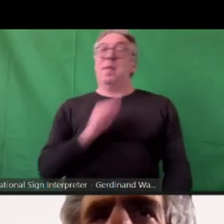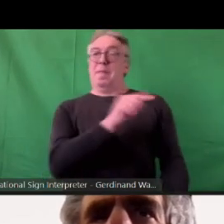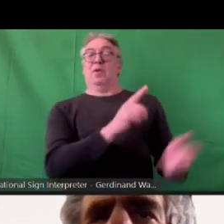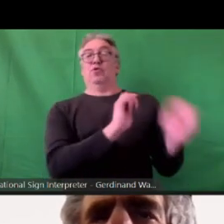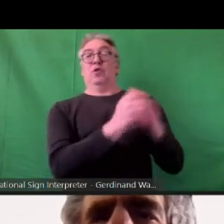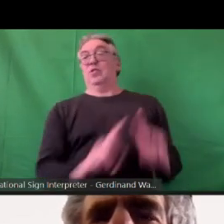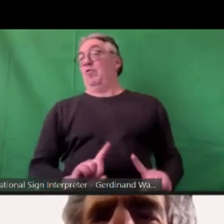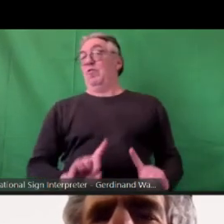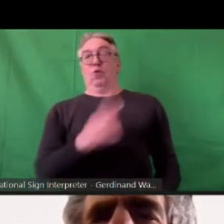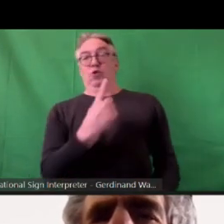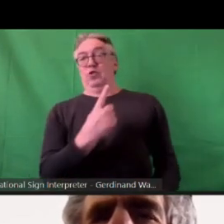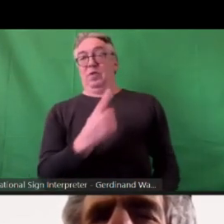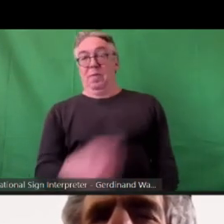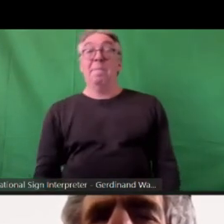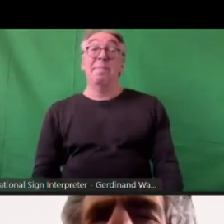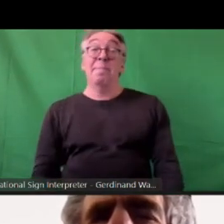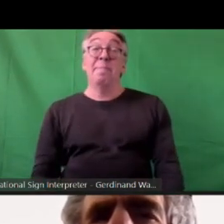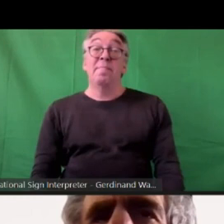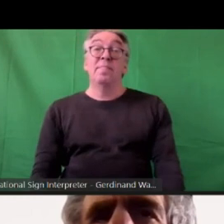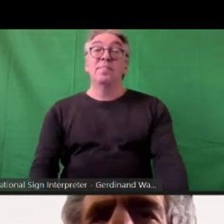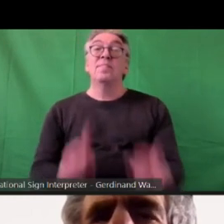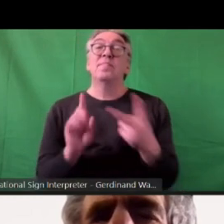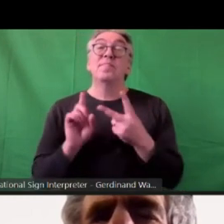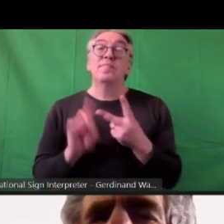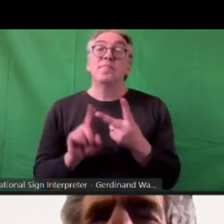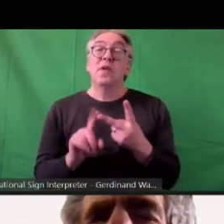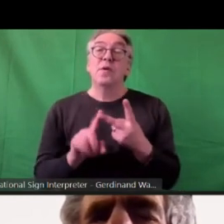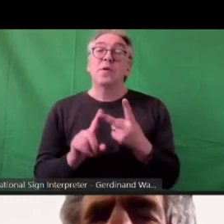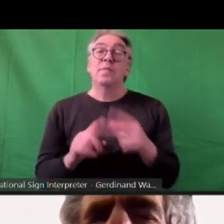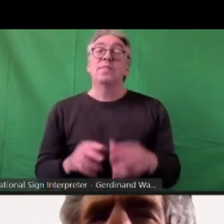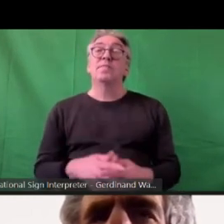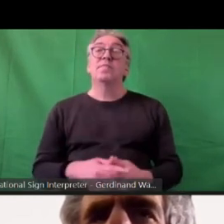Secondly is, again, support